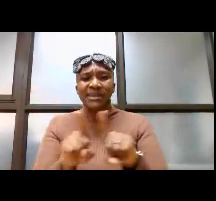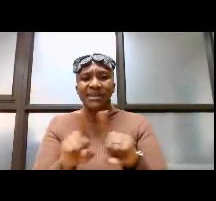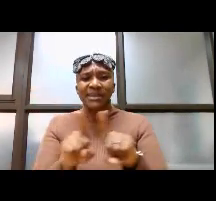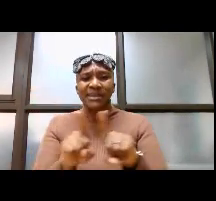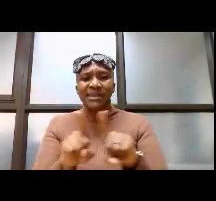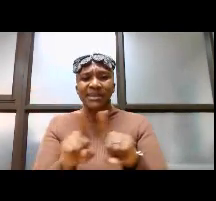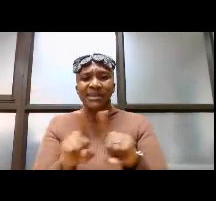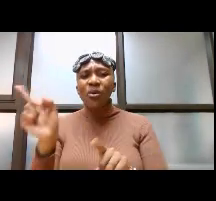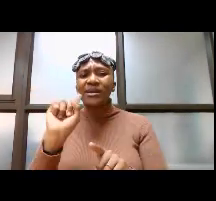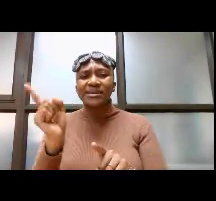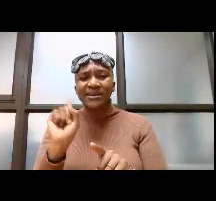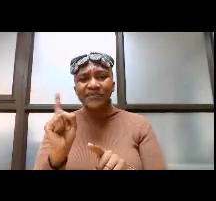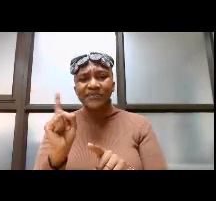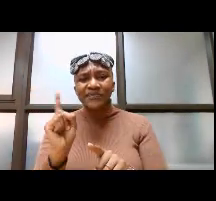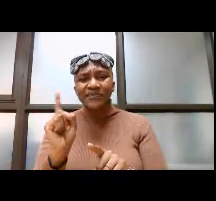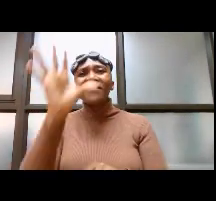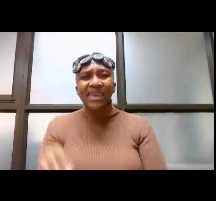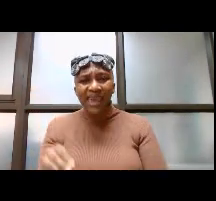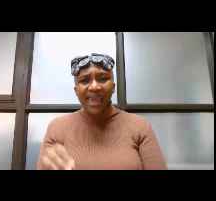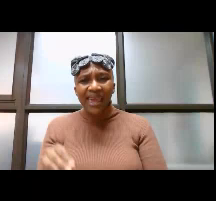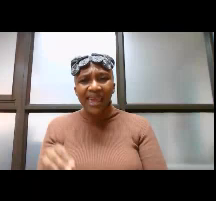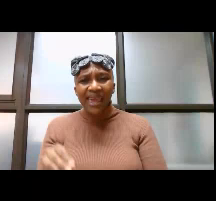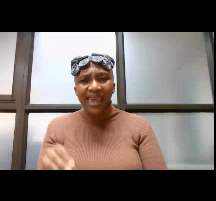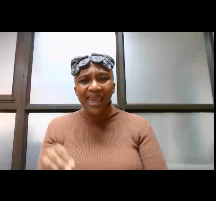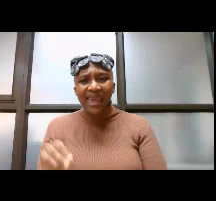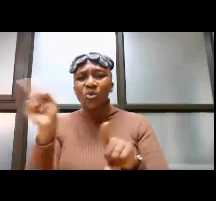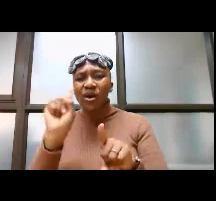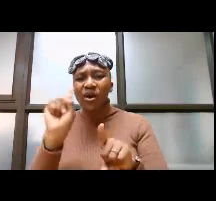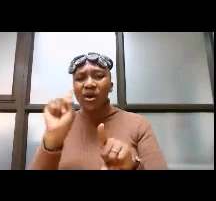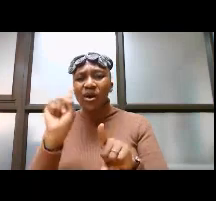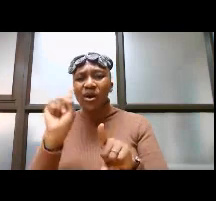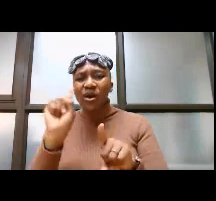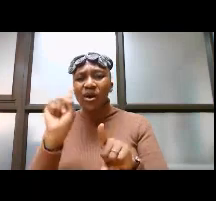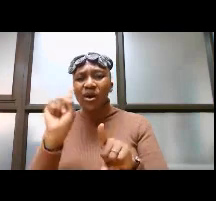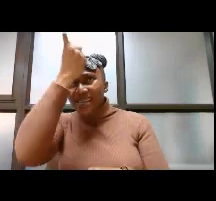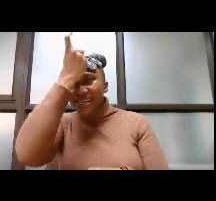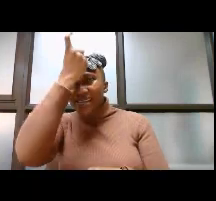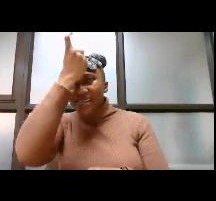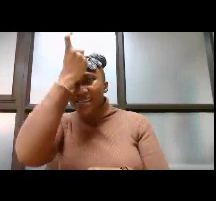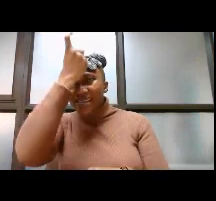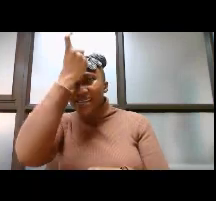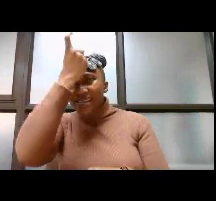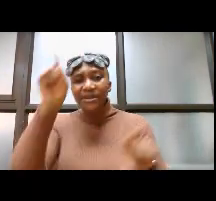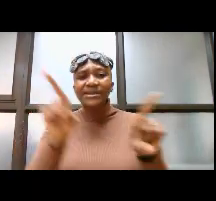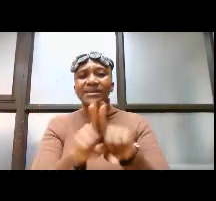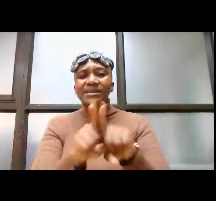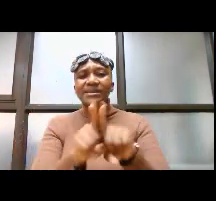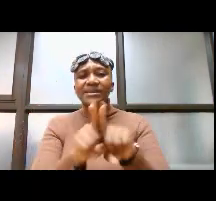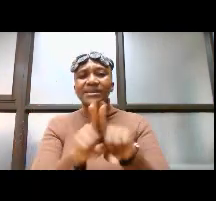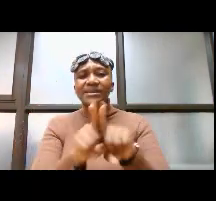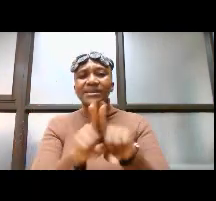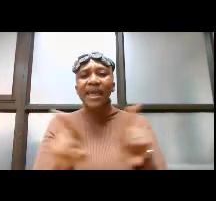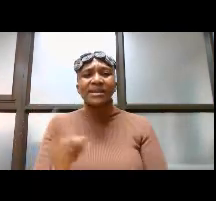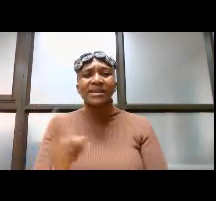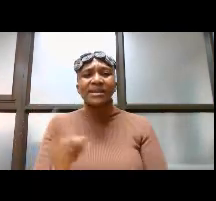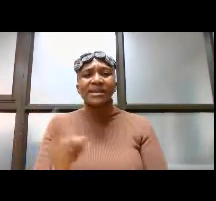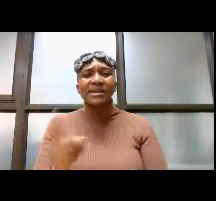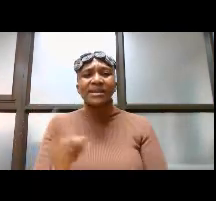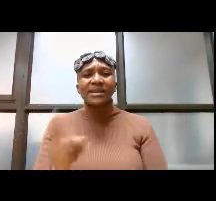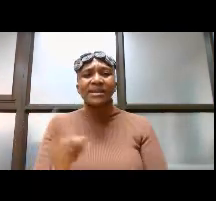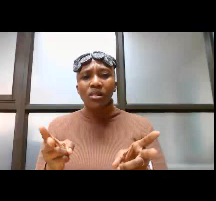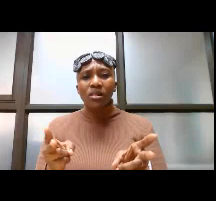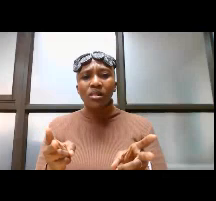is Egypt, as well as in Yoruba folklore. Like they were actually, disabled people were raised with that high status of